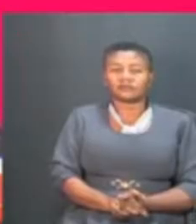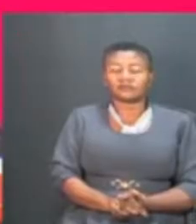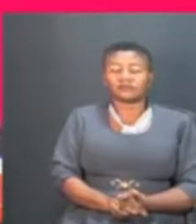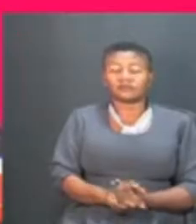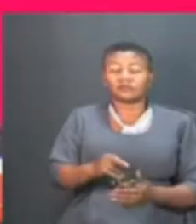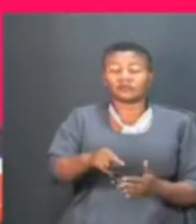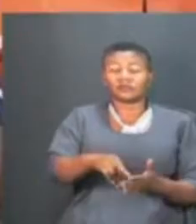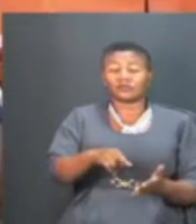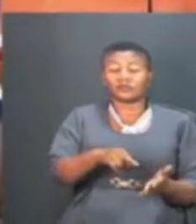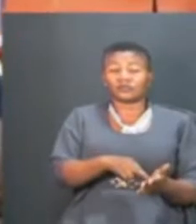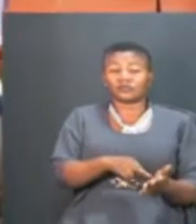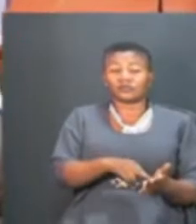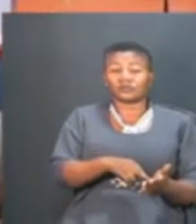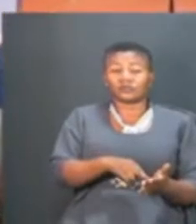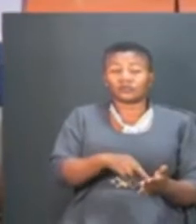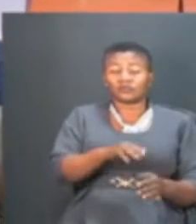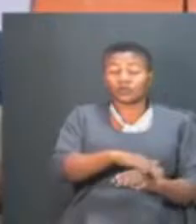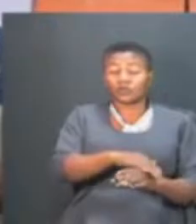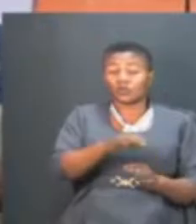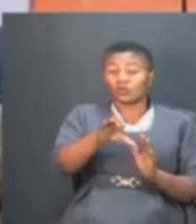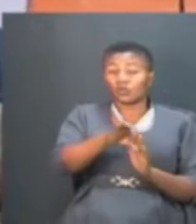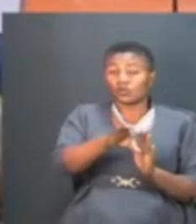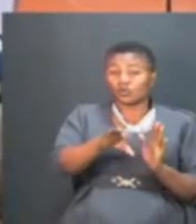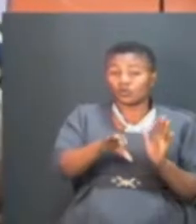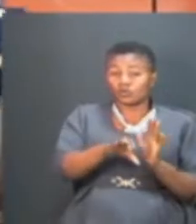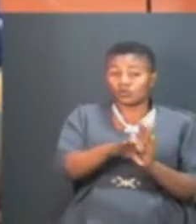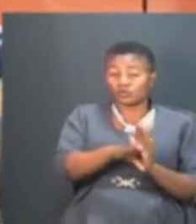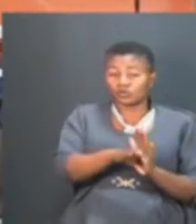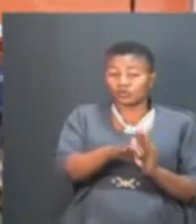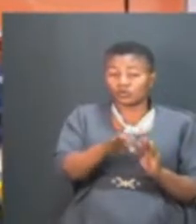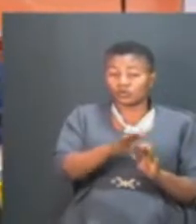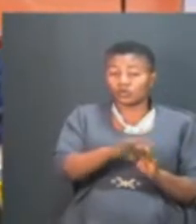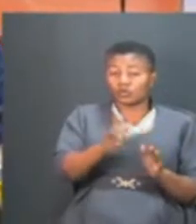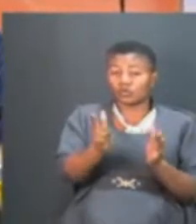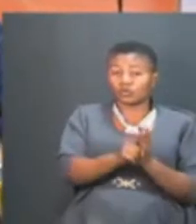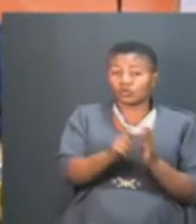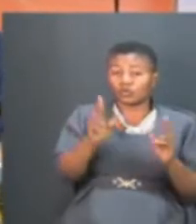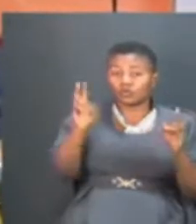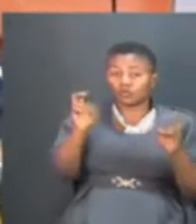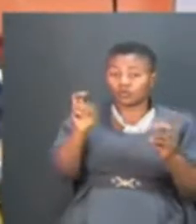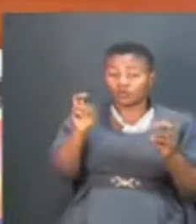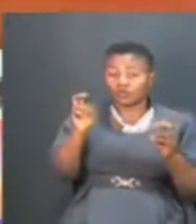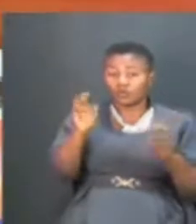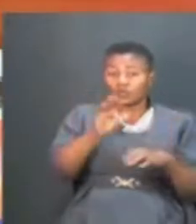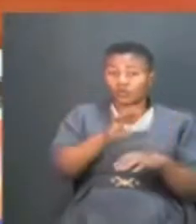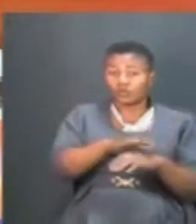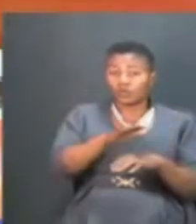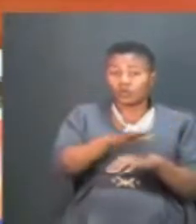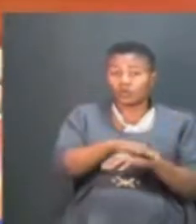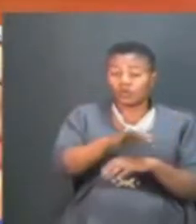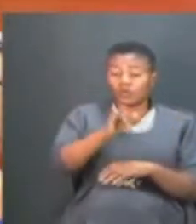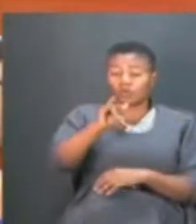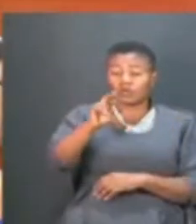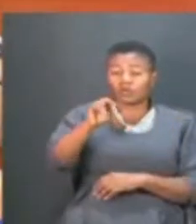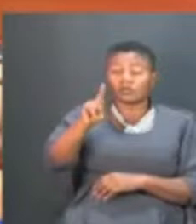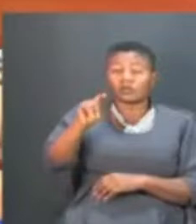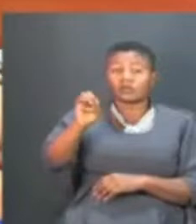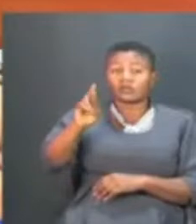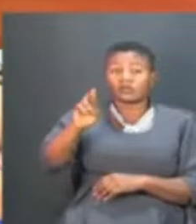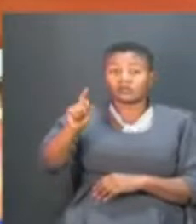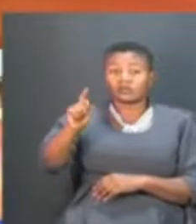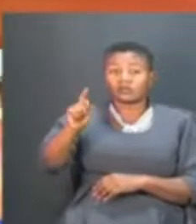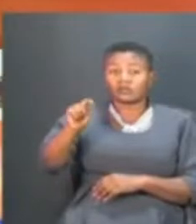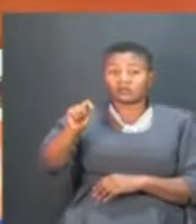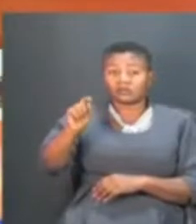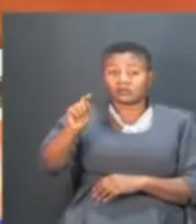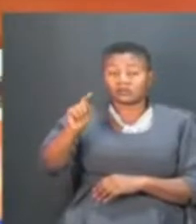Report of the Committee on Constitutional and Legal Affairs on the Interstate Succession Bill 2025.